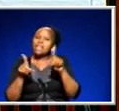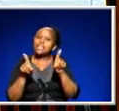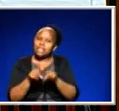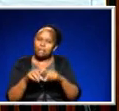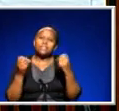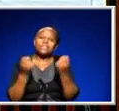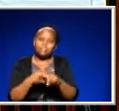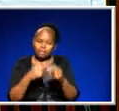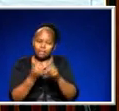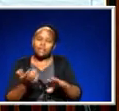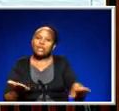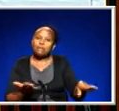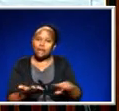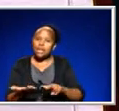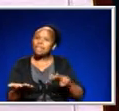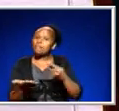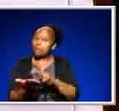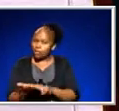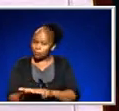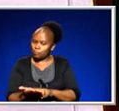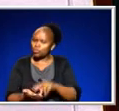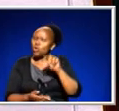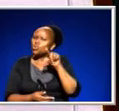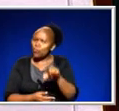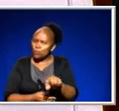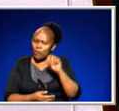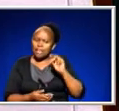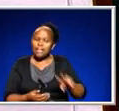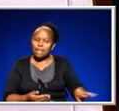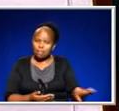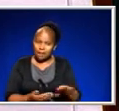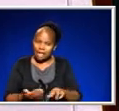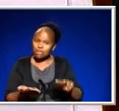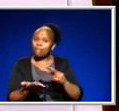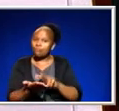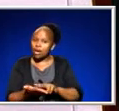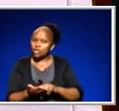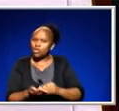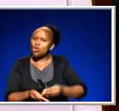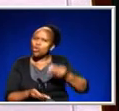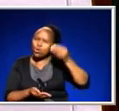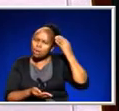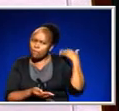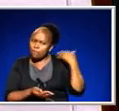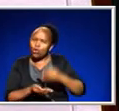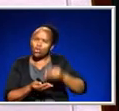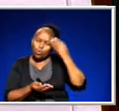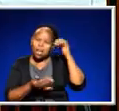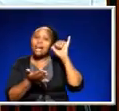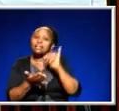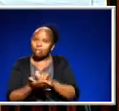place values. To find the place value, you learned in the previous lesson